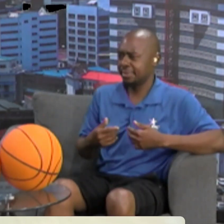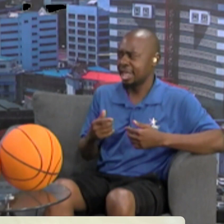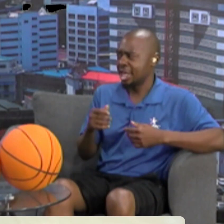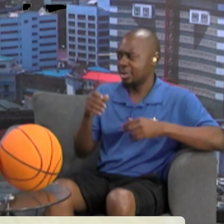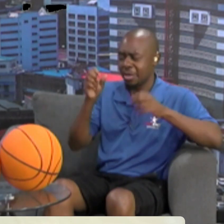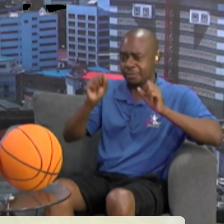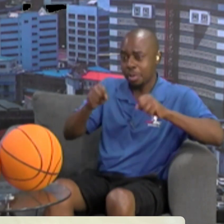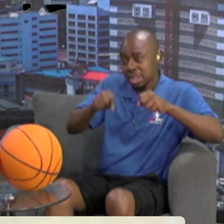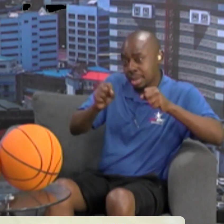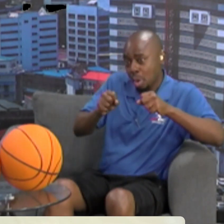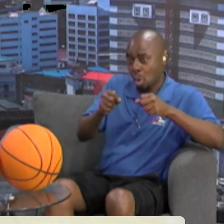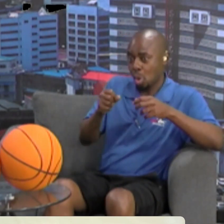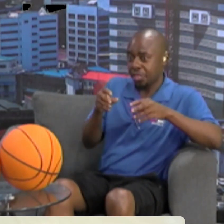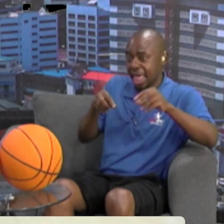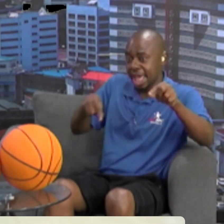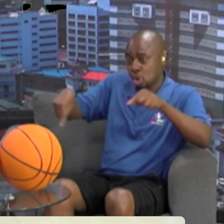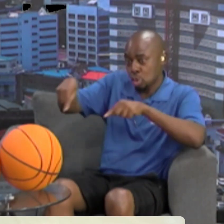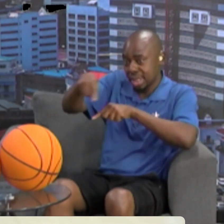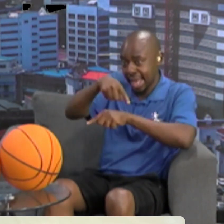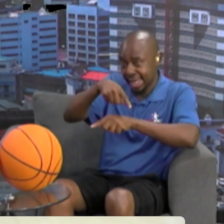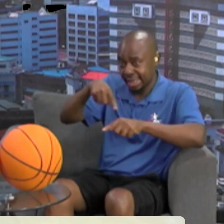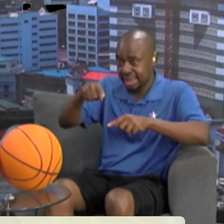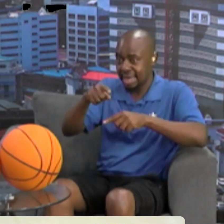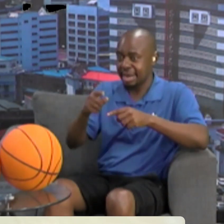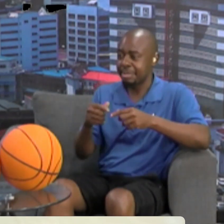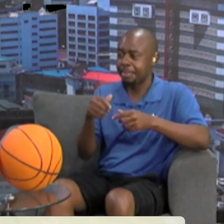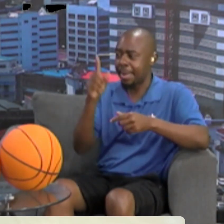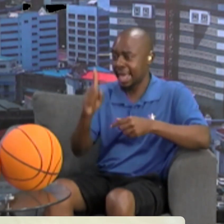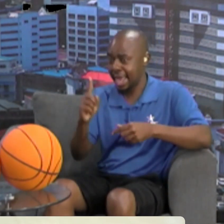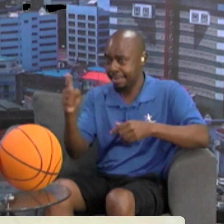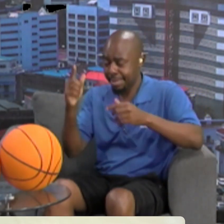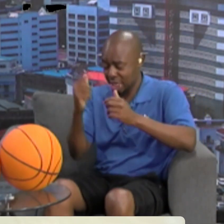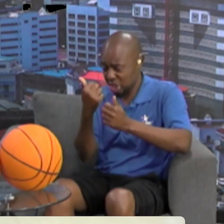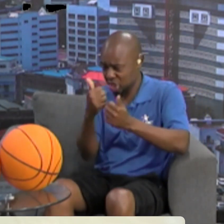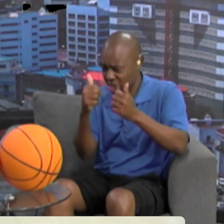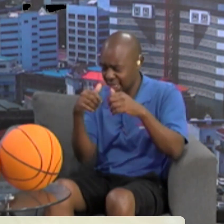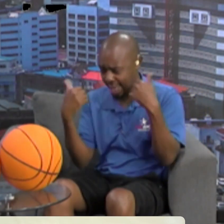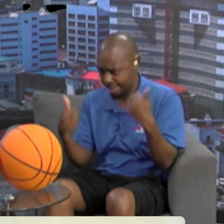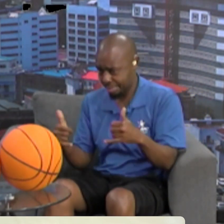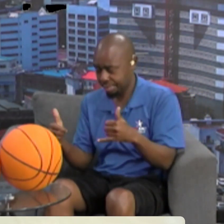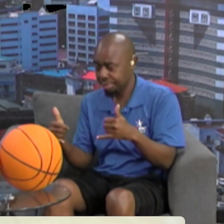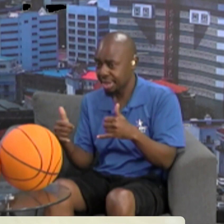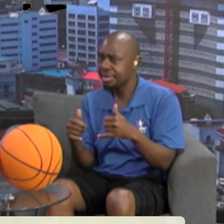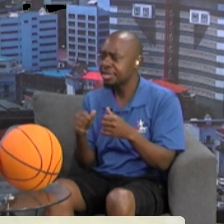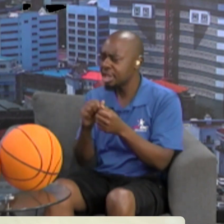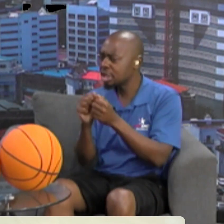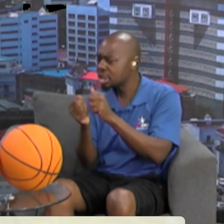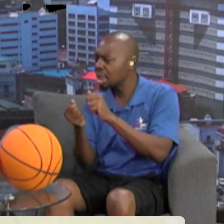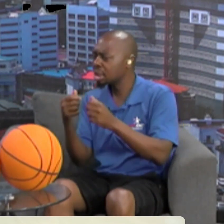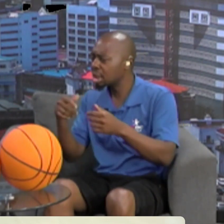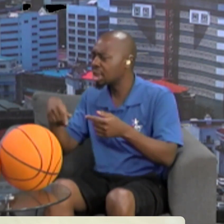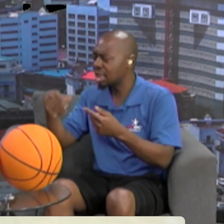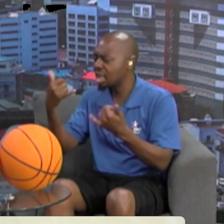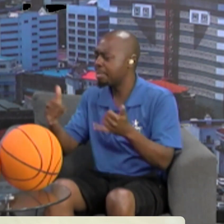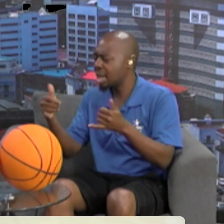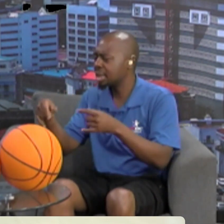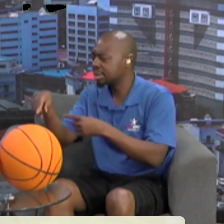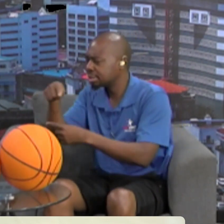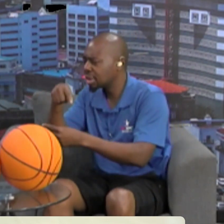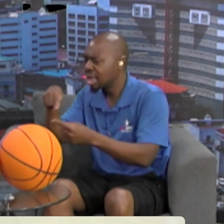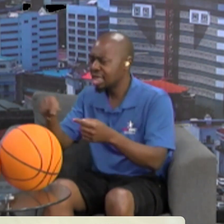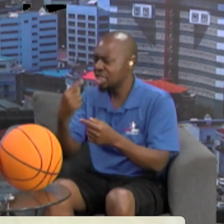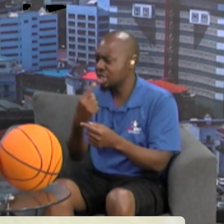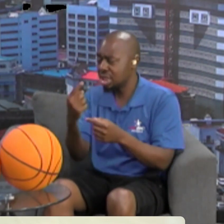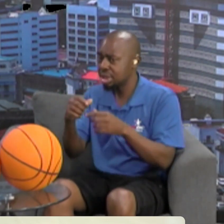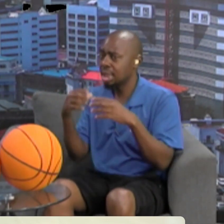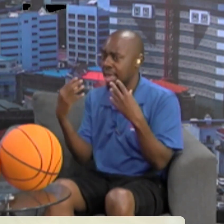minutes. I believe they can be tired. So if possible, they can rotate each game so